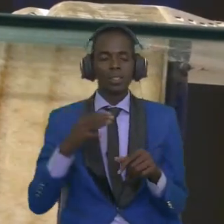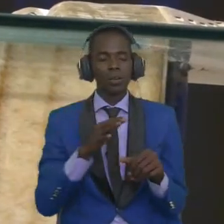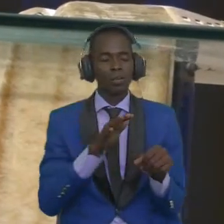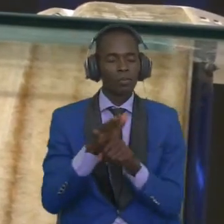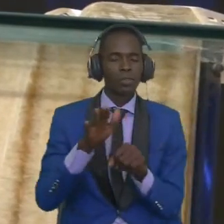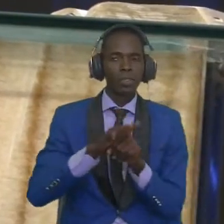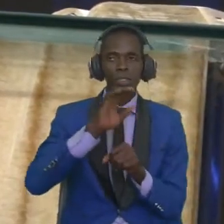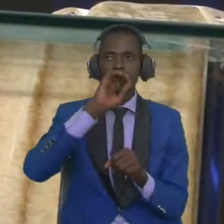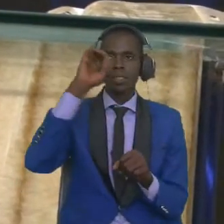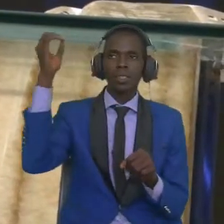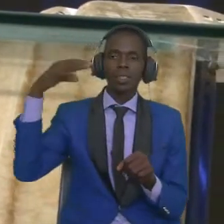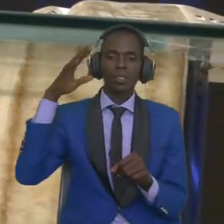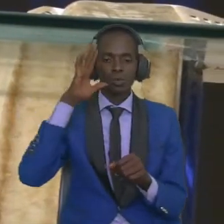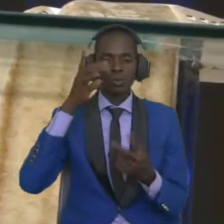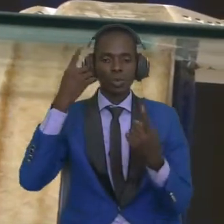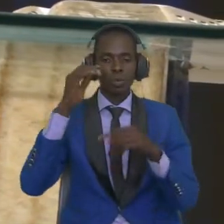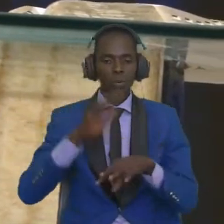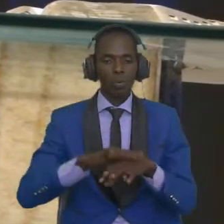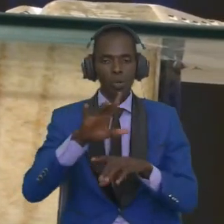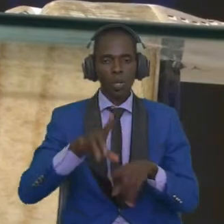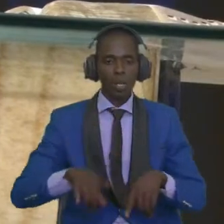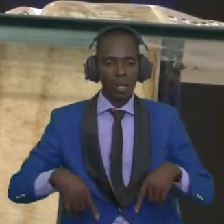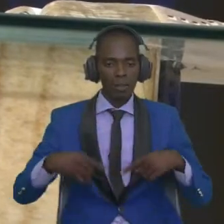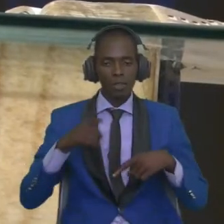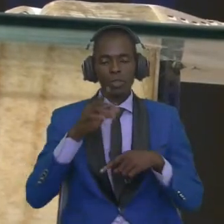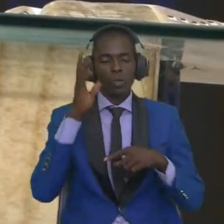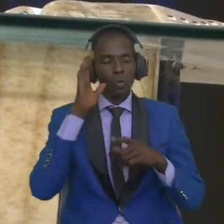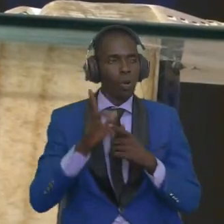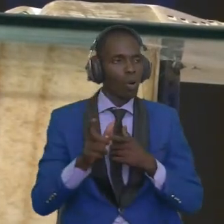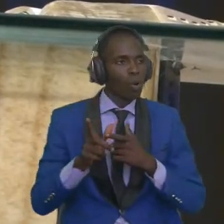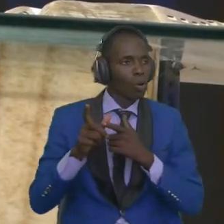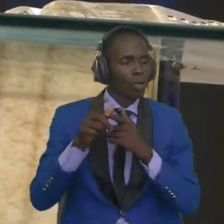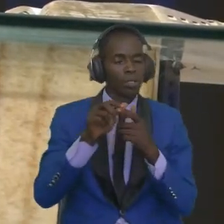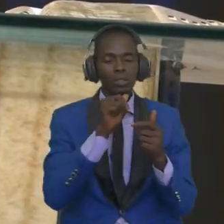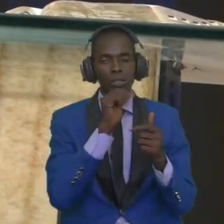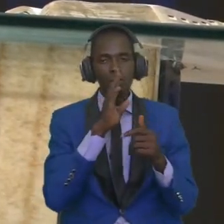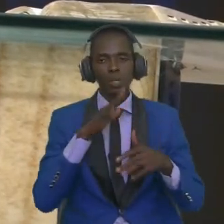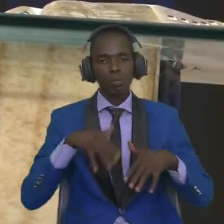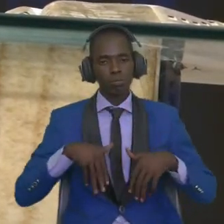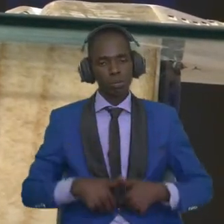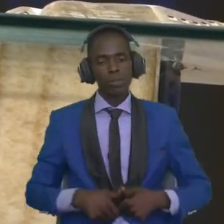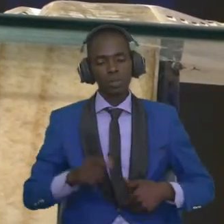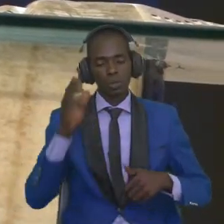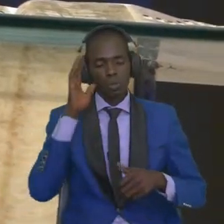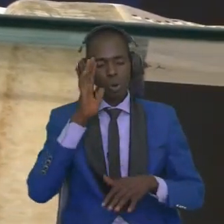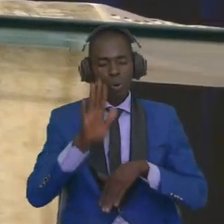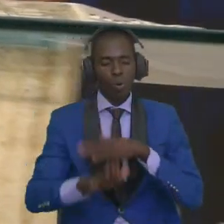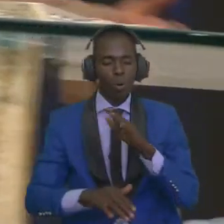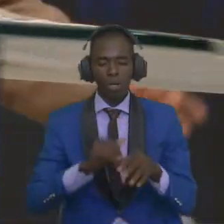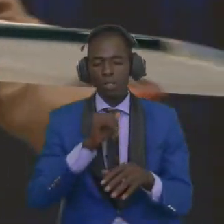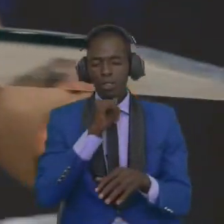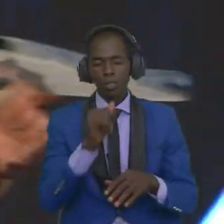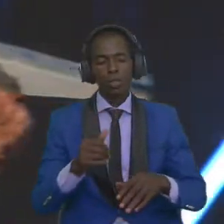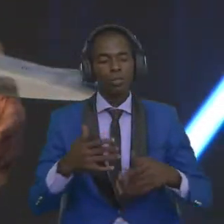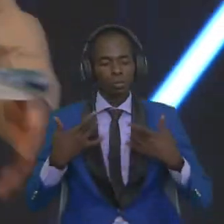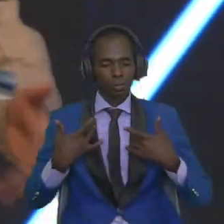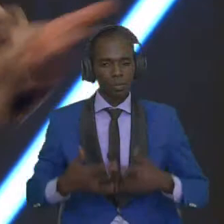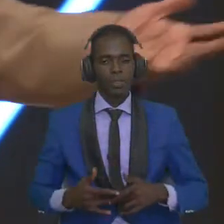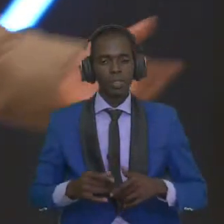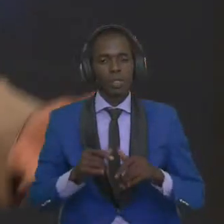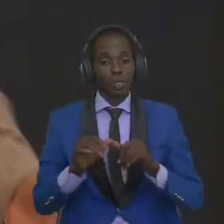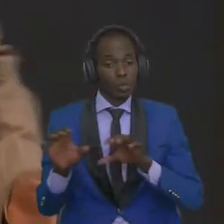upon your life, and you will run, you'll not be weary, you'll walk and you will not faint. And you're doing that